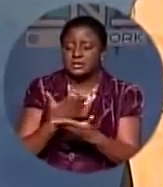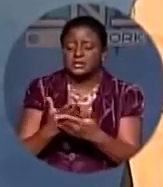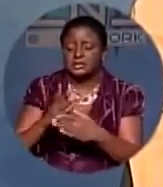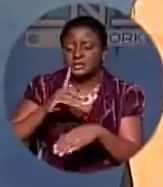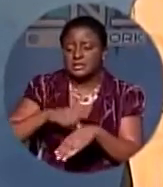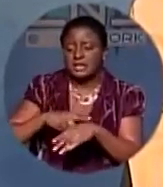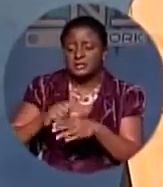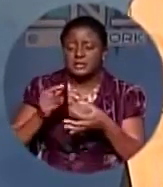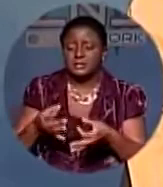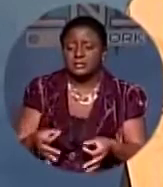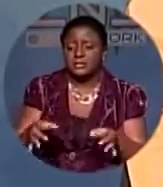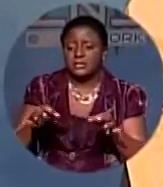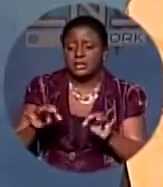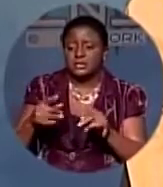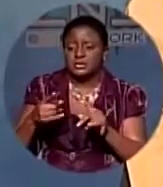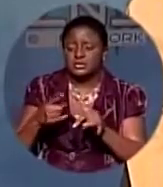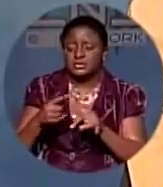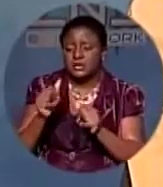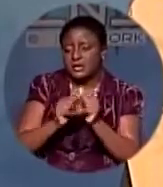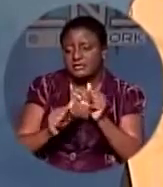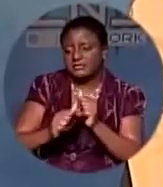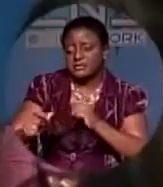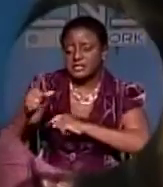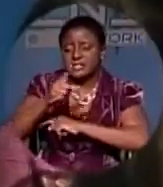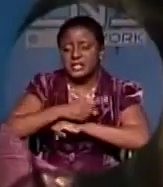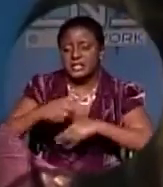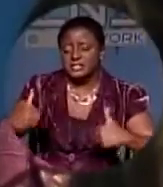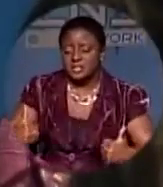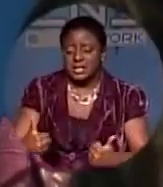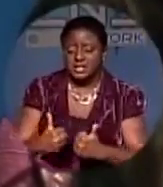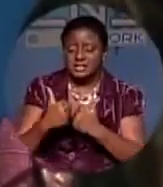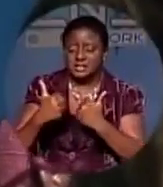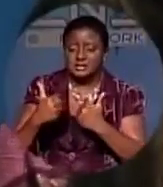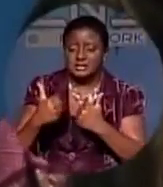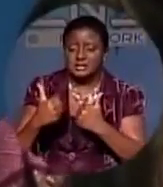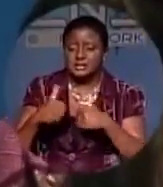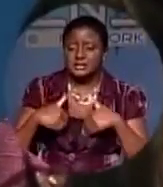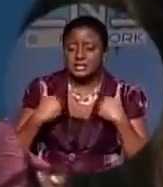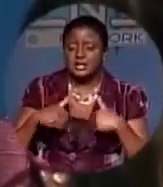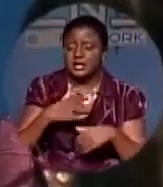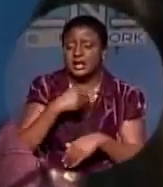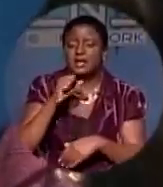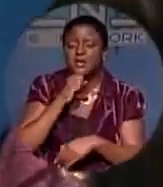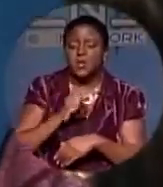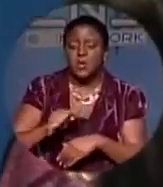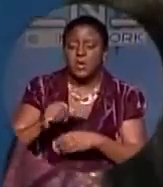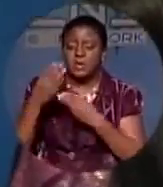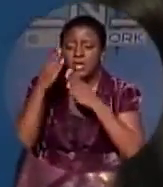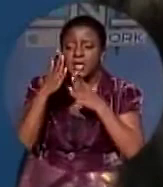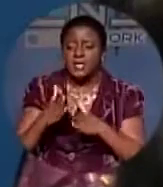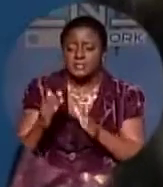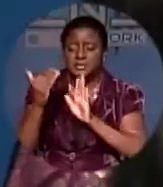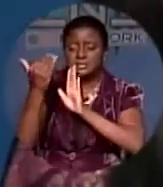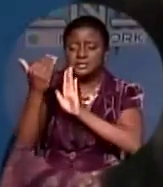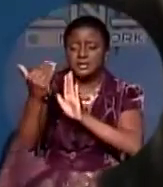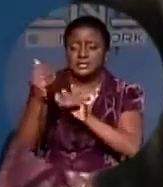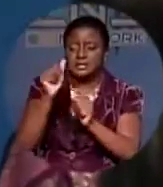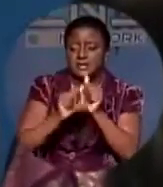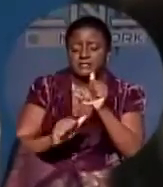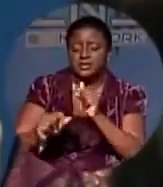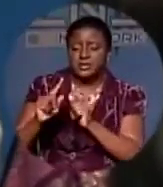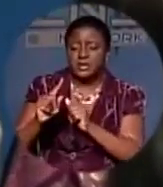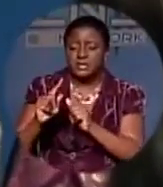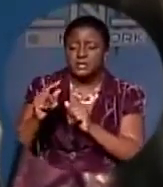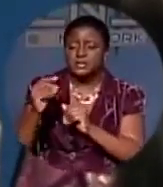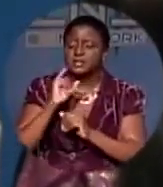challenges Bahamians young and old face. Film that we produce is very important because it's about life choices, and everyone every day is being